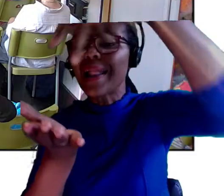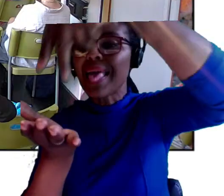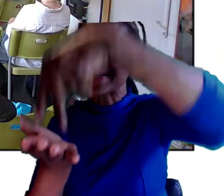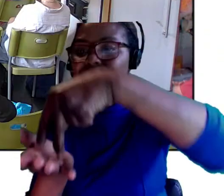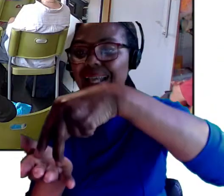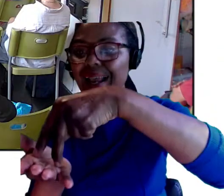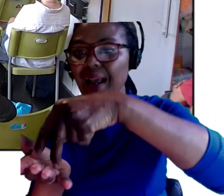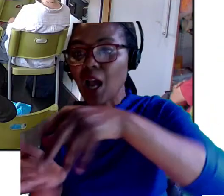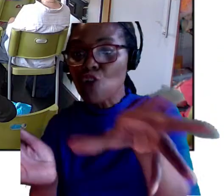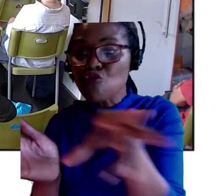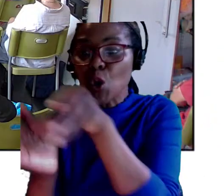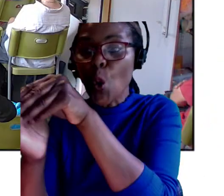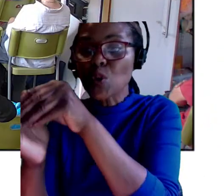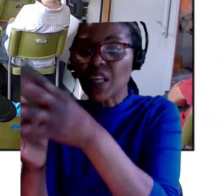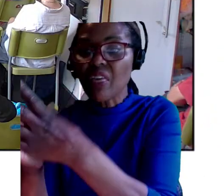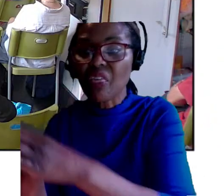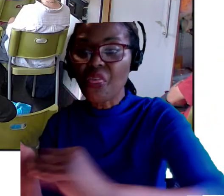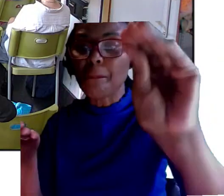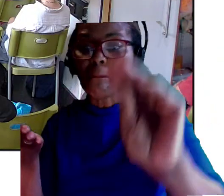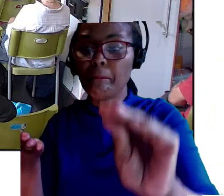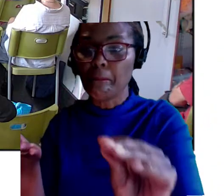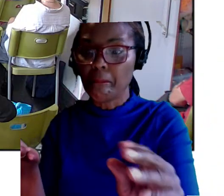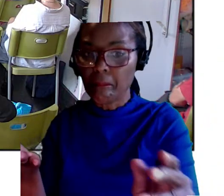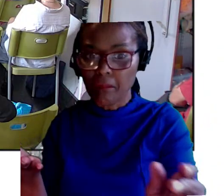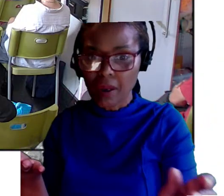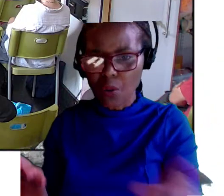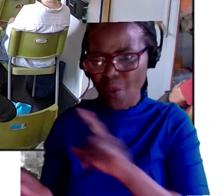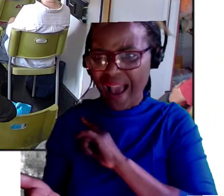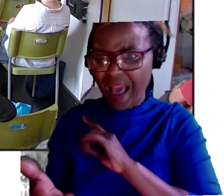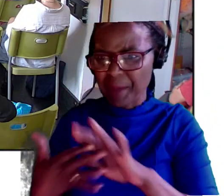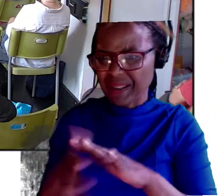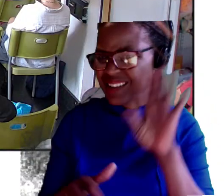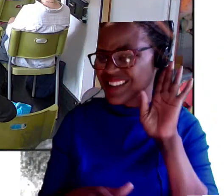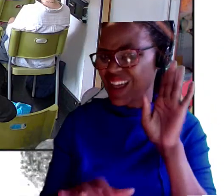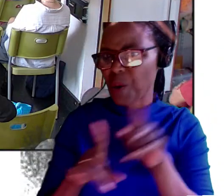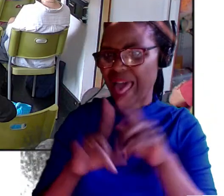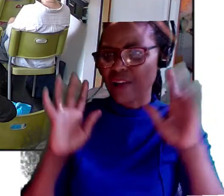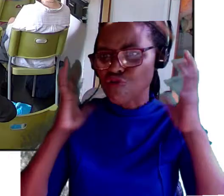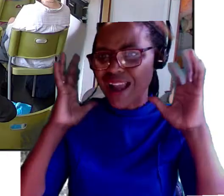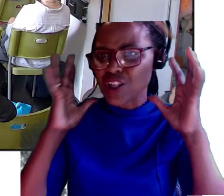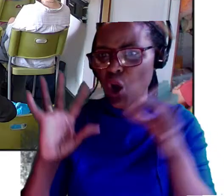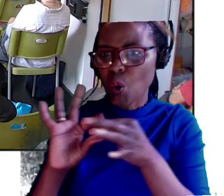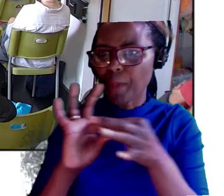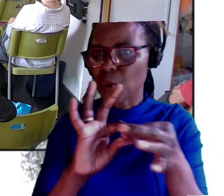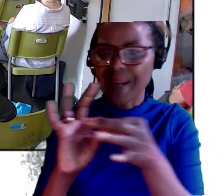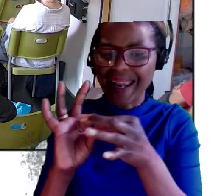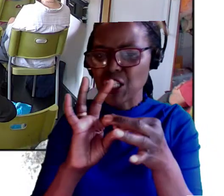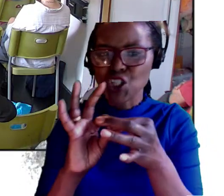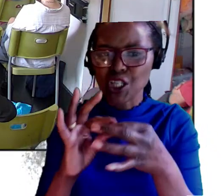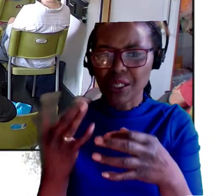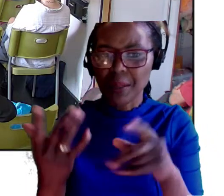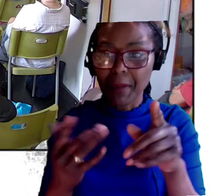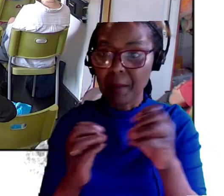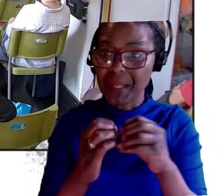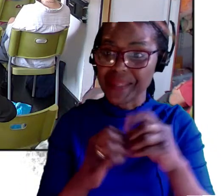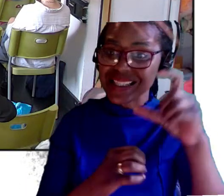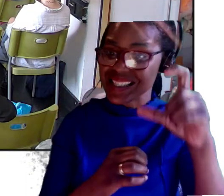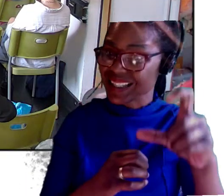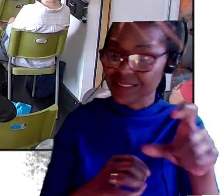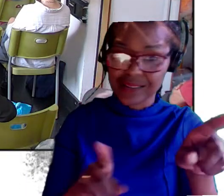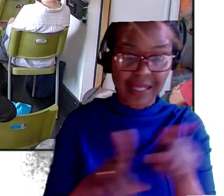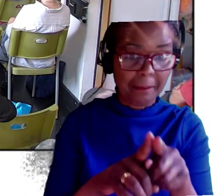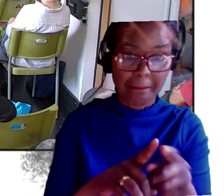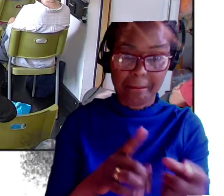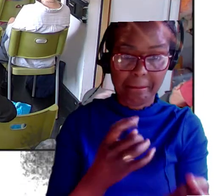they consider it to be a random like sort of radio communication. Which is funny because, of course, the BBC did just that in the they wiped their own copy of the